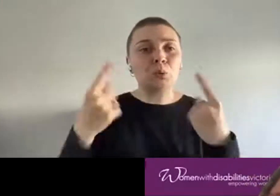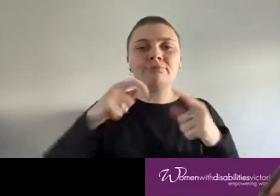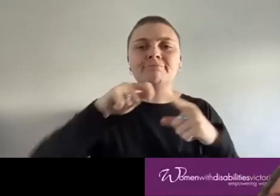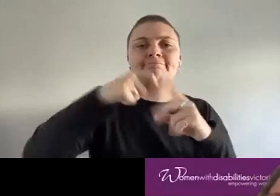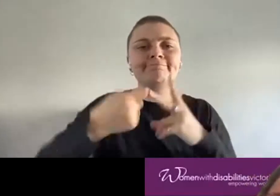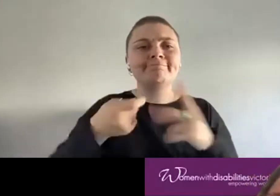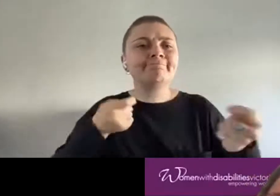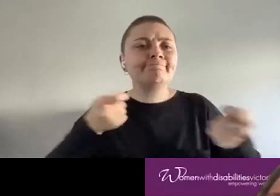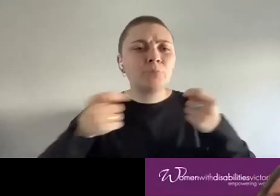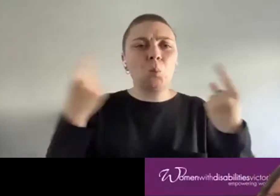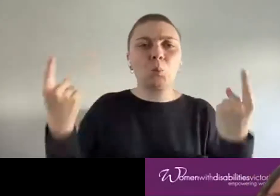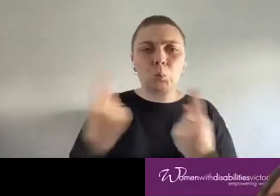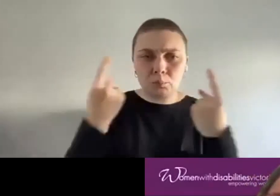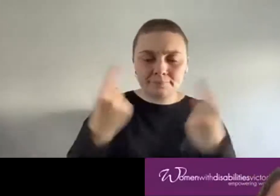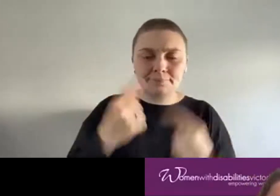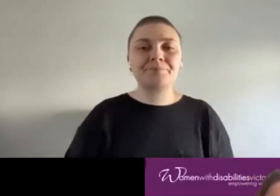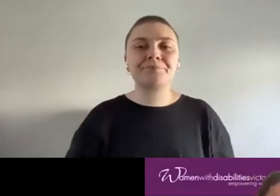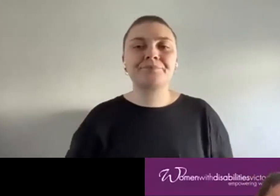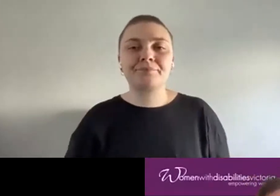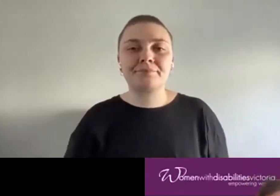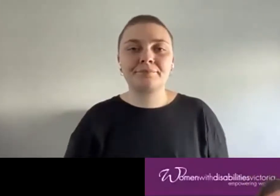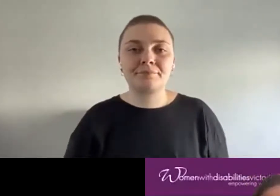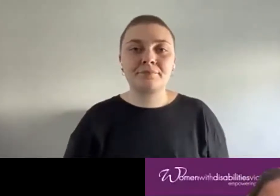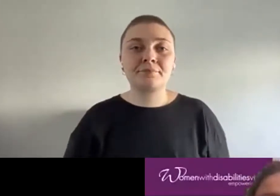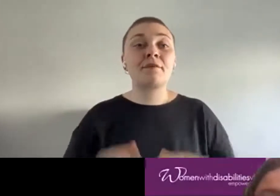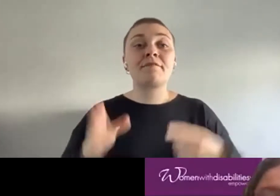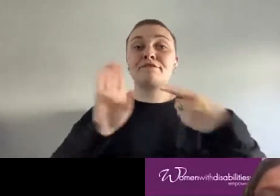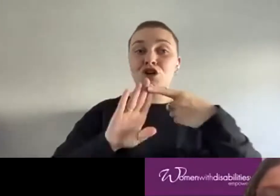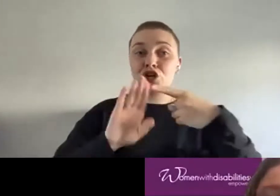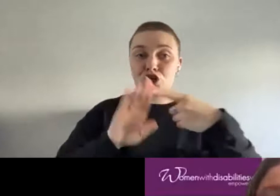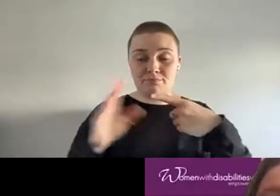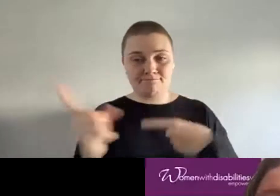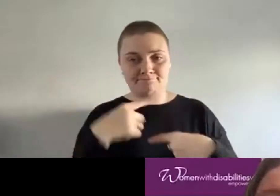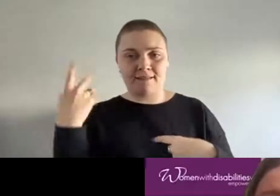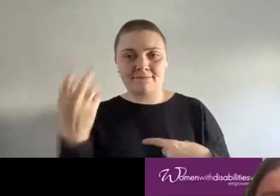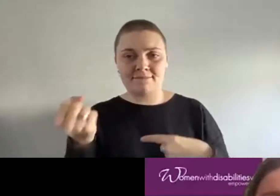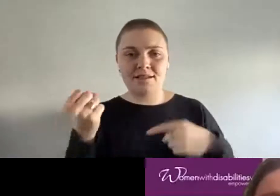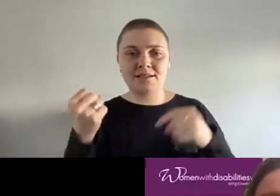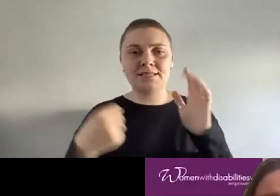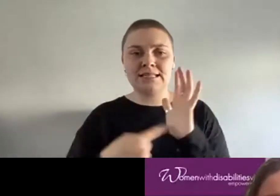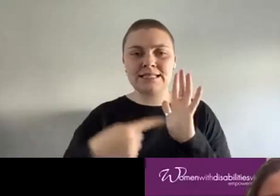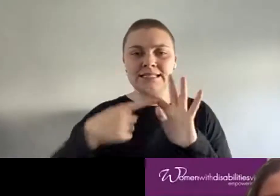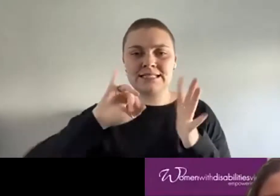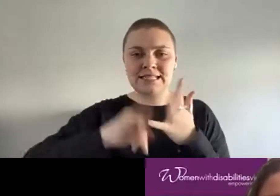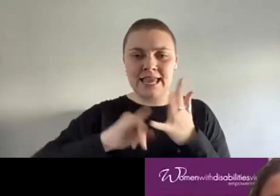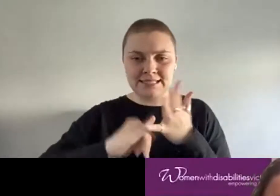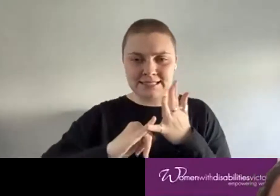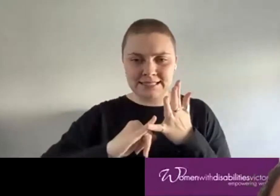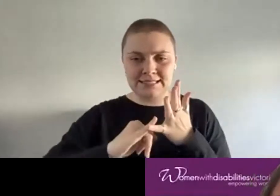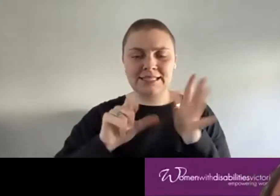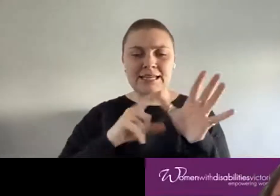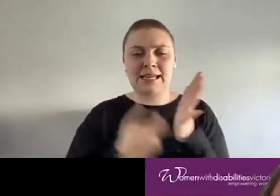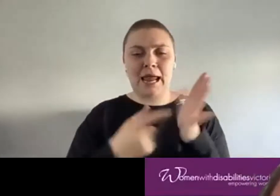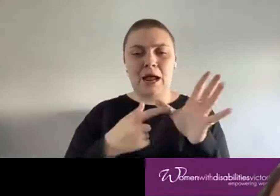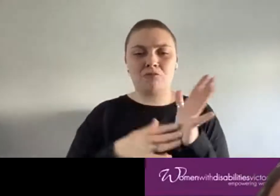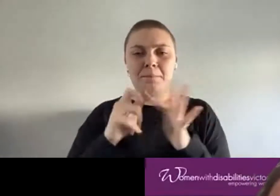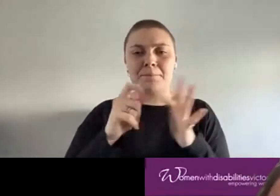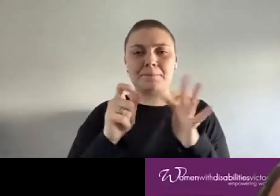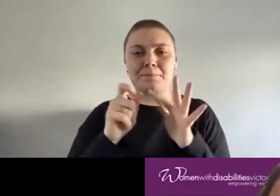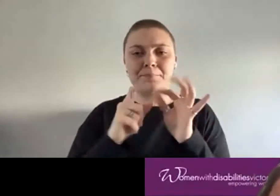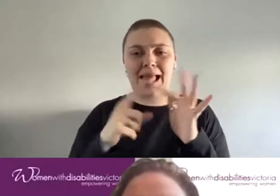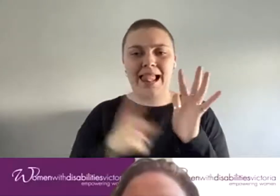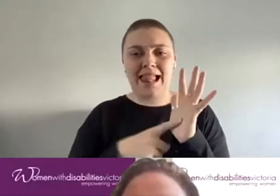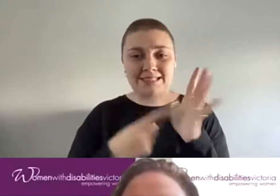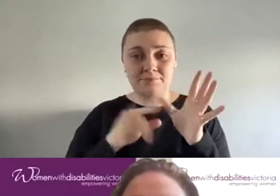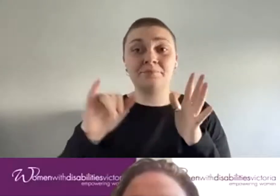facilitators. So first up, we have Tess Karambellis. Tess is a